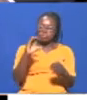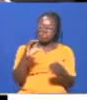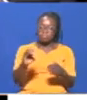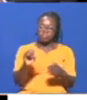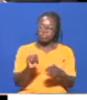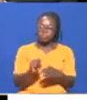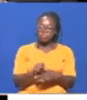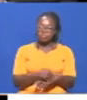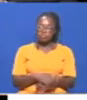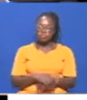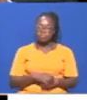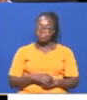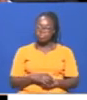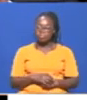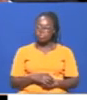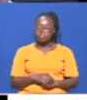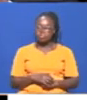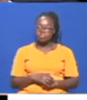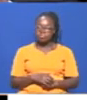Are we